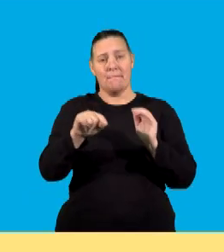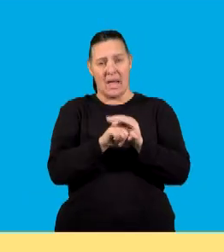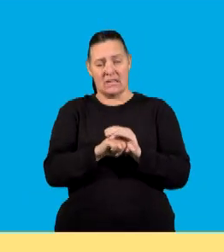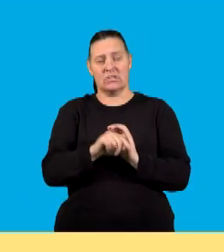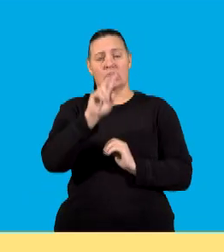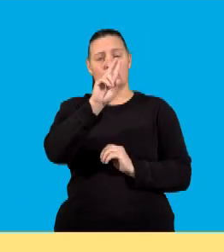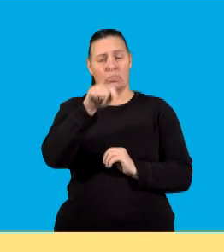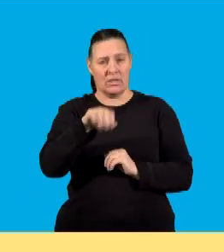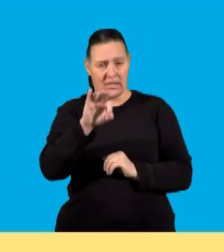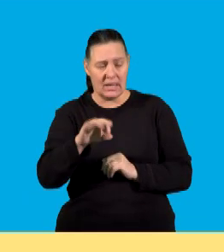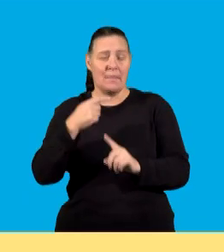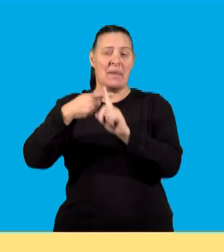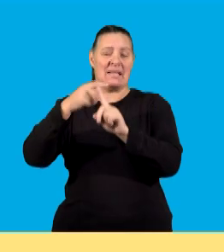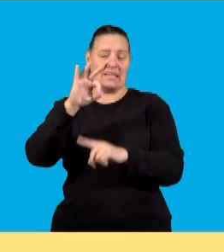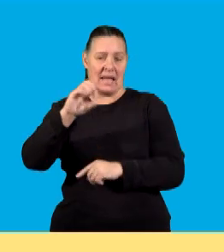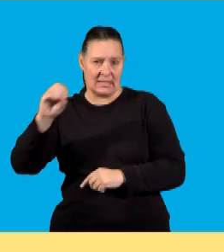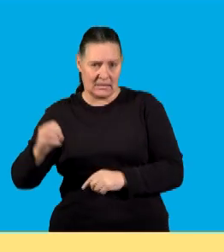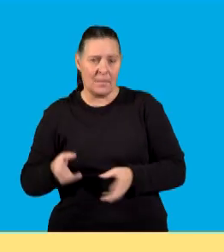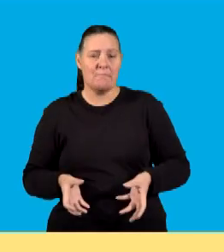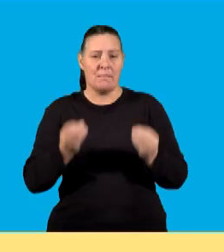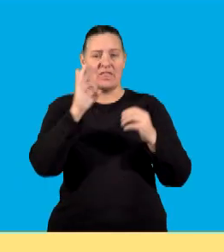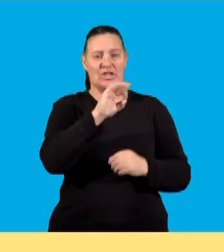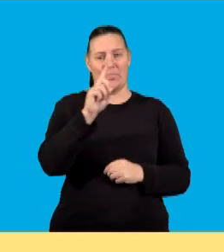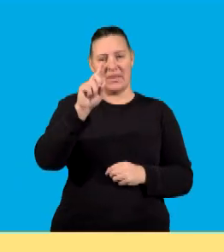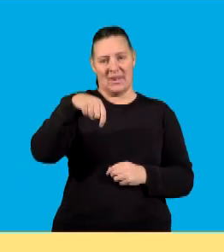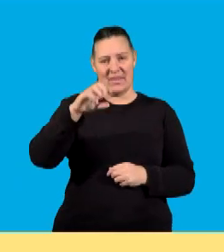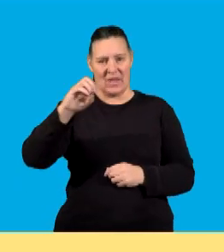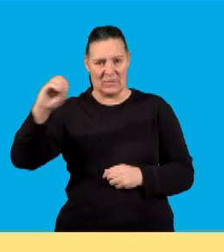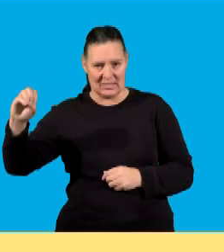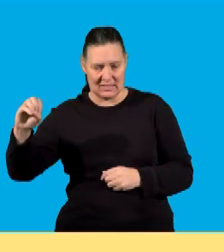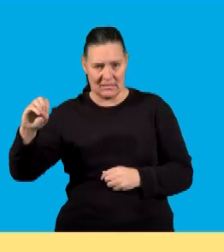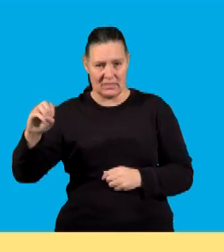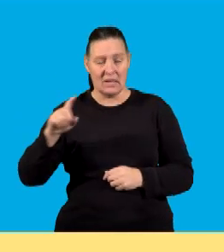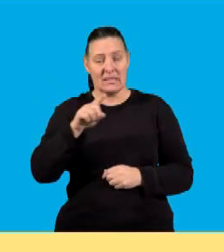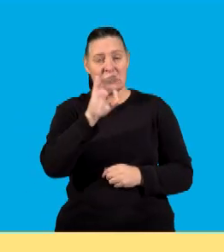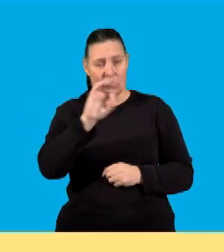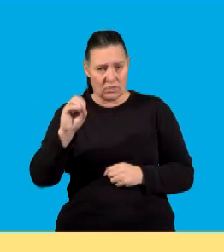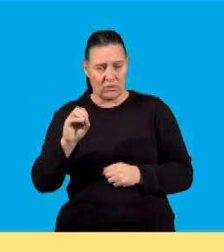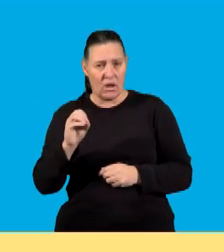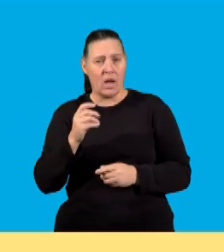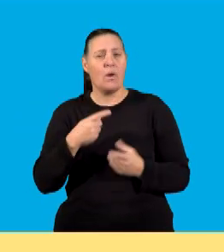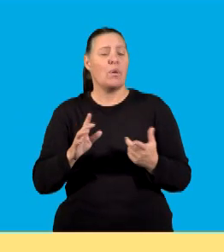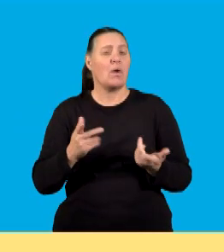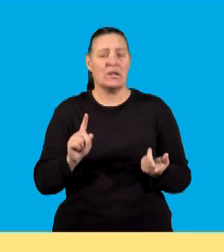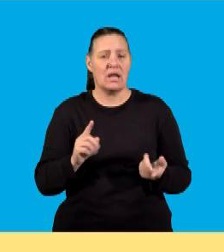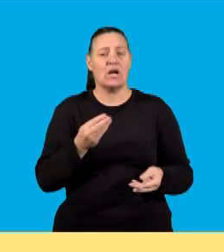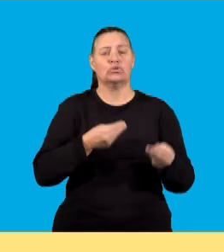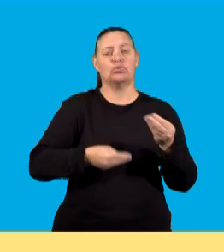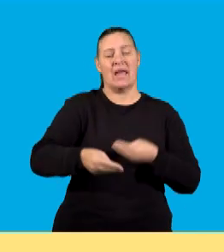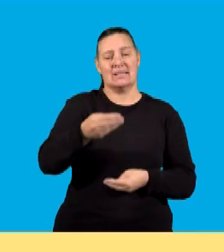minus 2.3 plus 300 will give me the 31,000. So this 300 therefore becomes what we